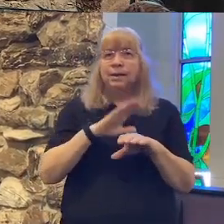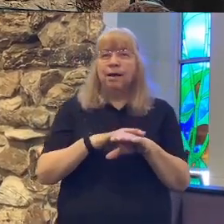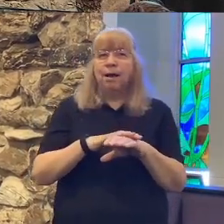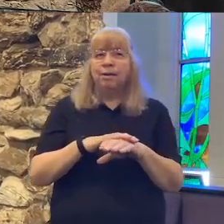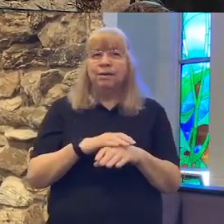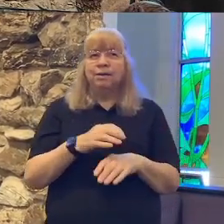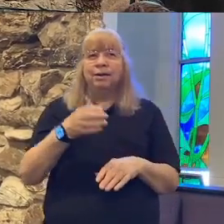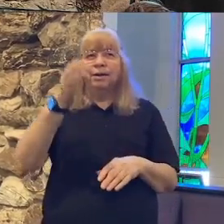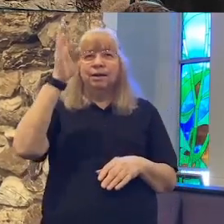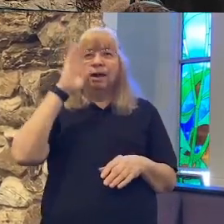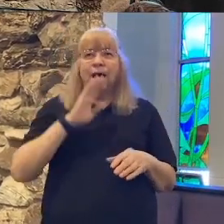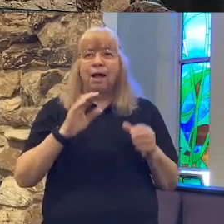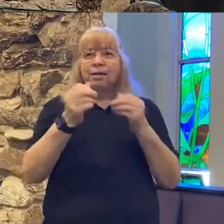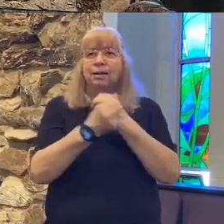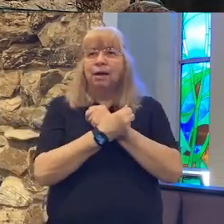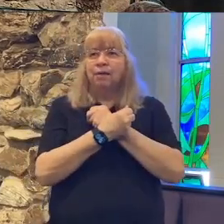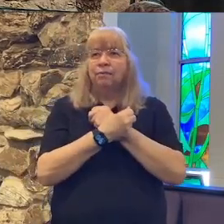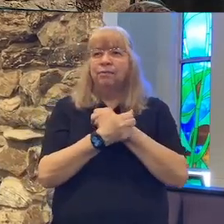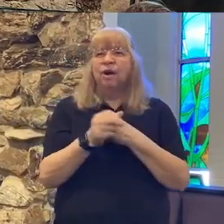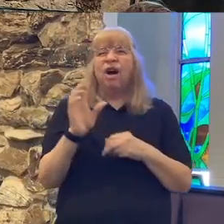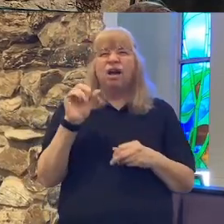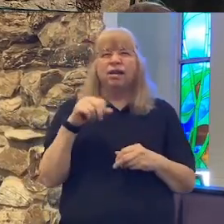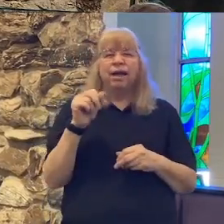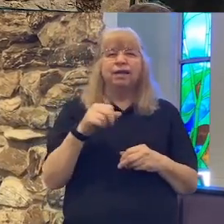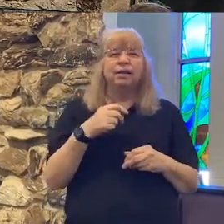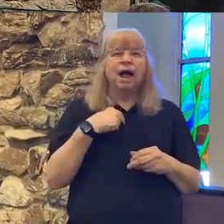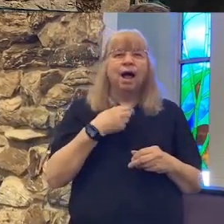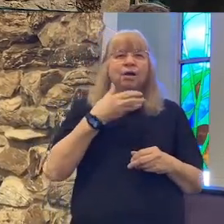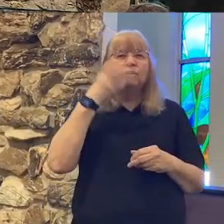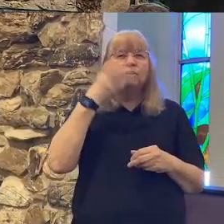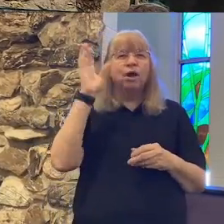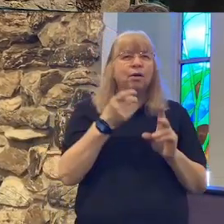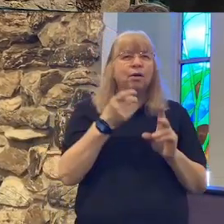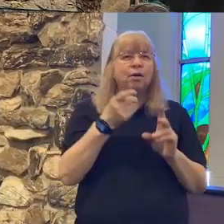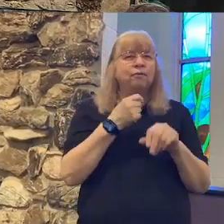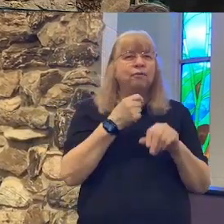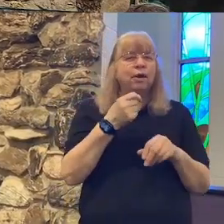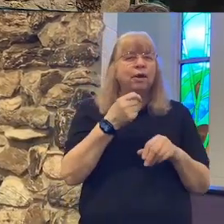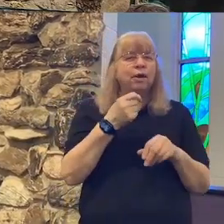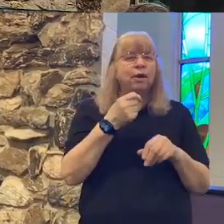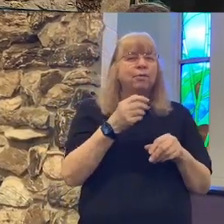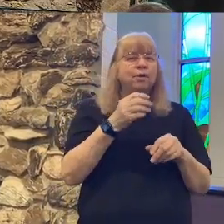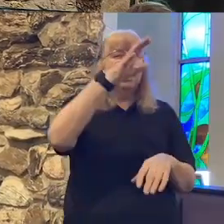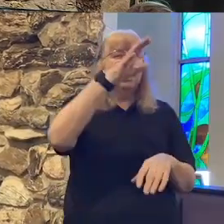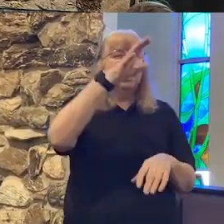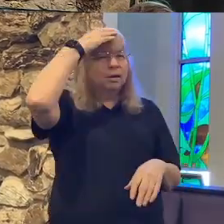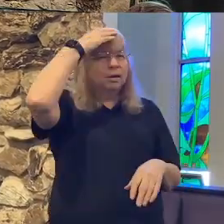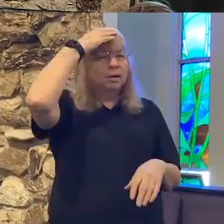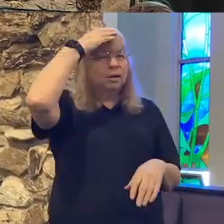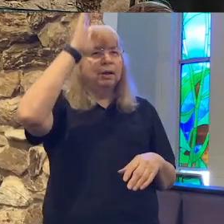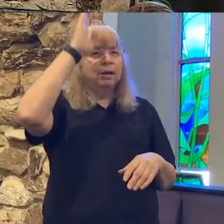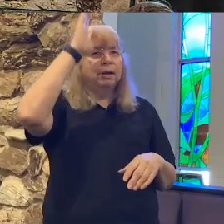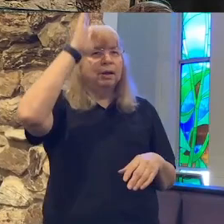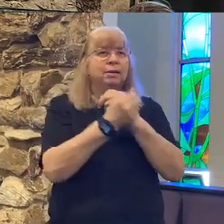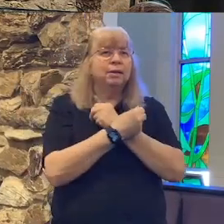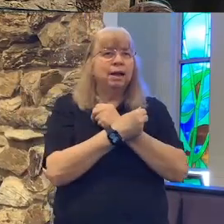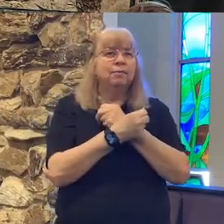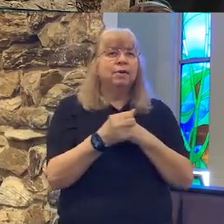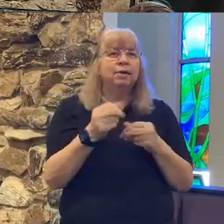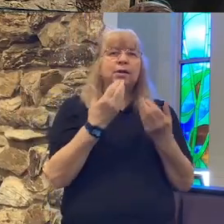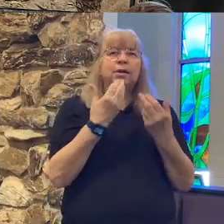God's love. Oh, yes. I'll shout it from the mountaintop, God's love. And then we'll finish the